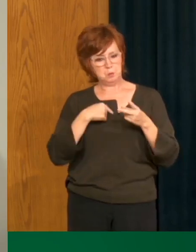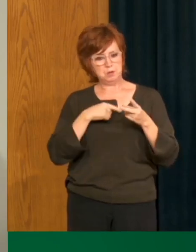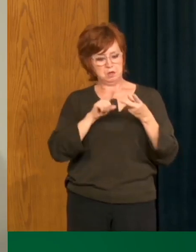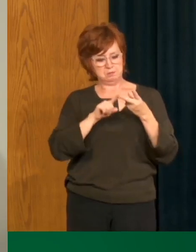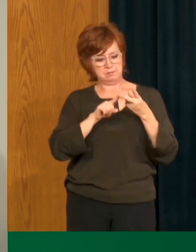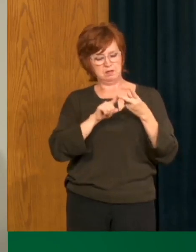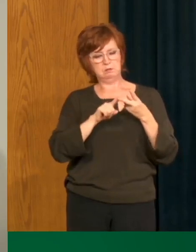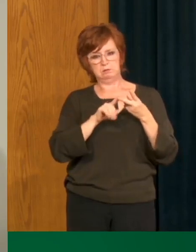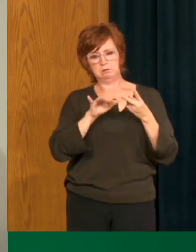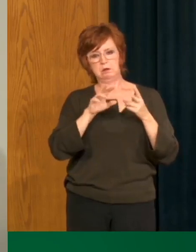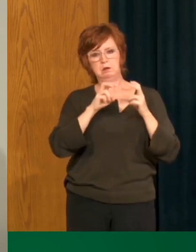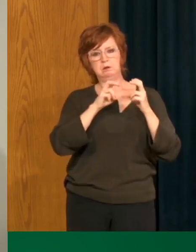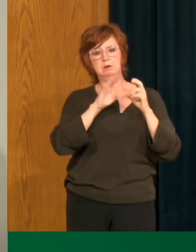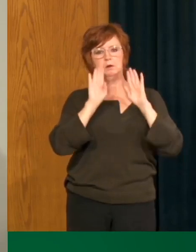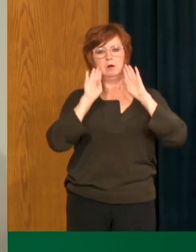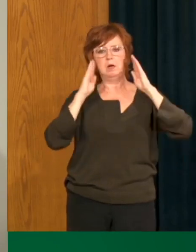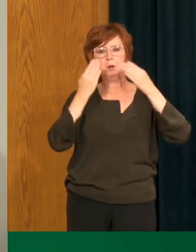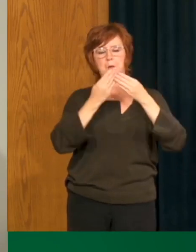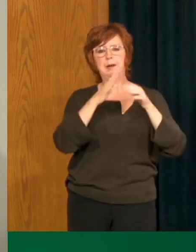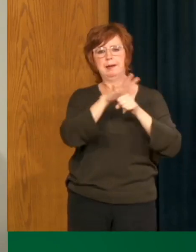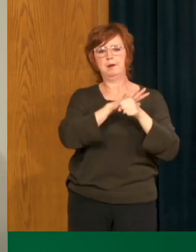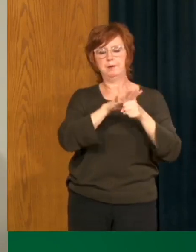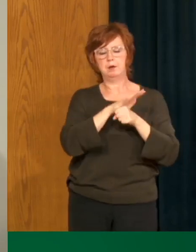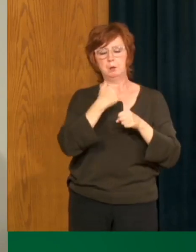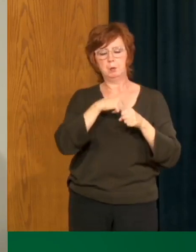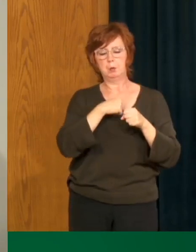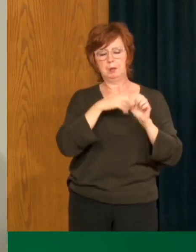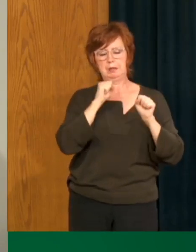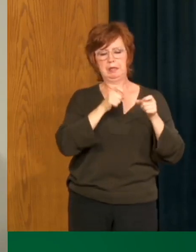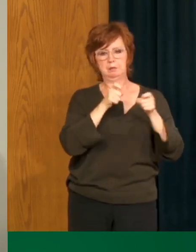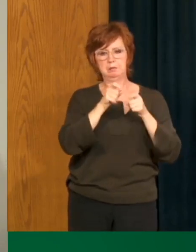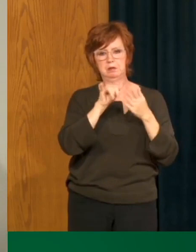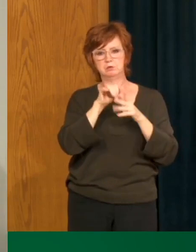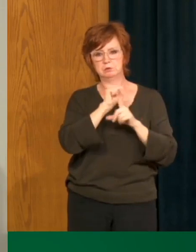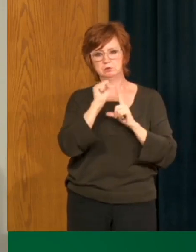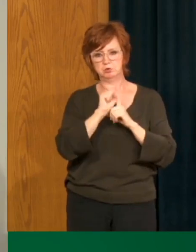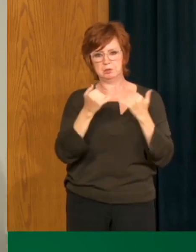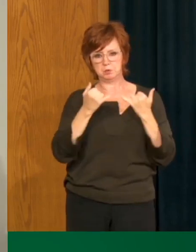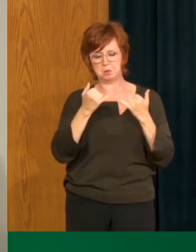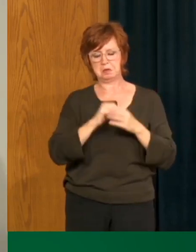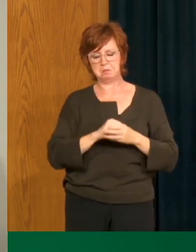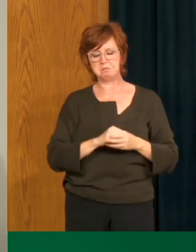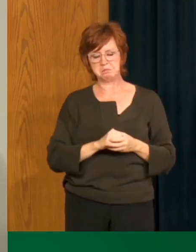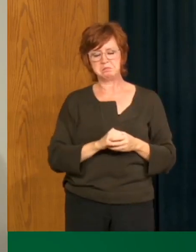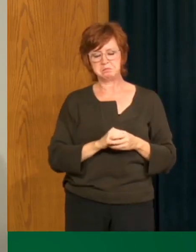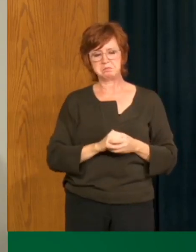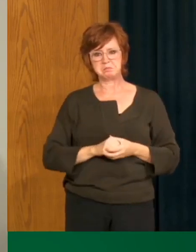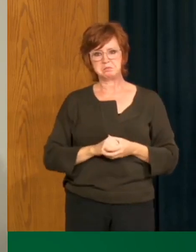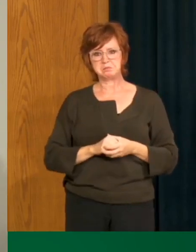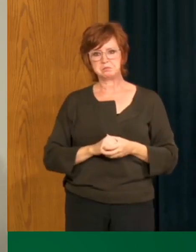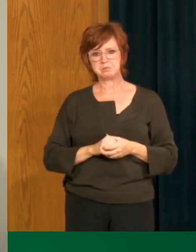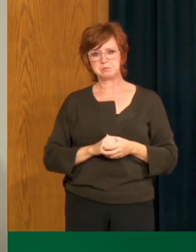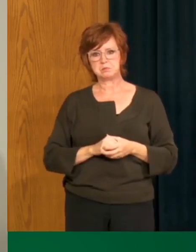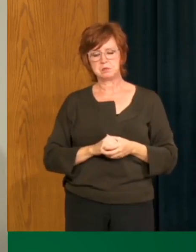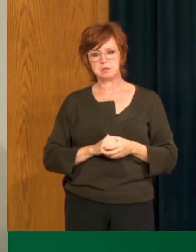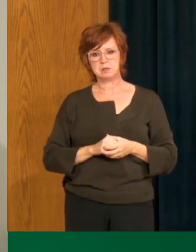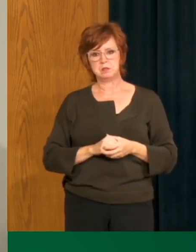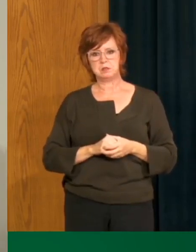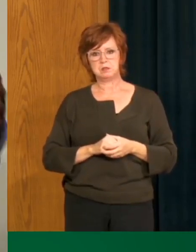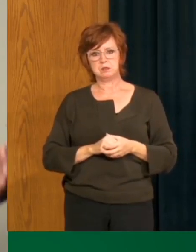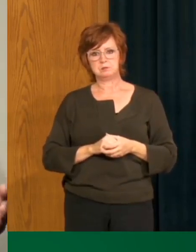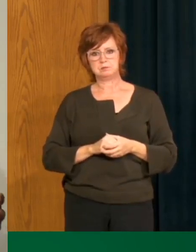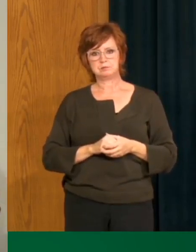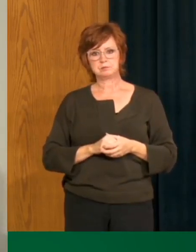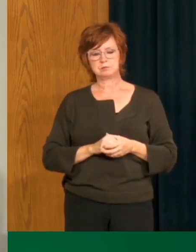obviously, for communities and people living in that area, and that's what we are addressing right now. But again, like I said yesterday, 8 cases